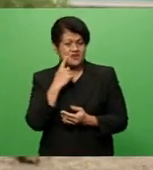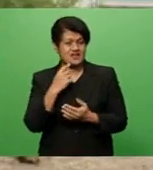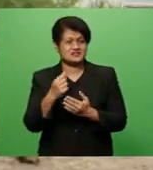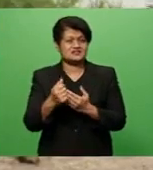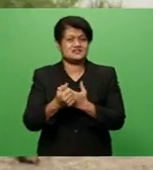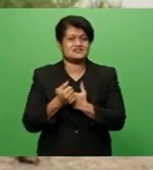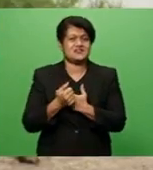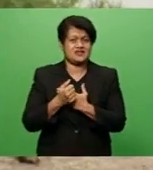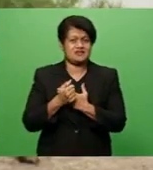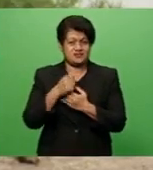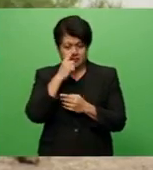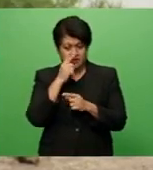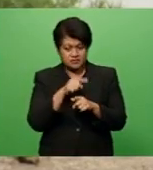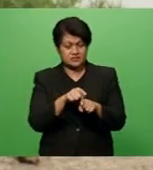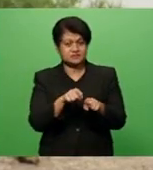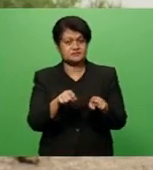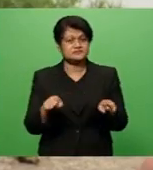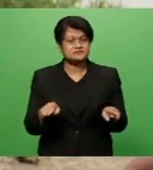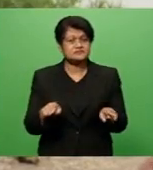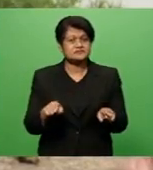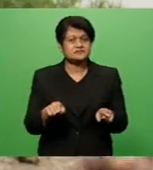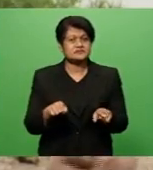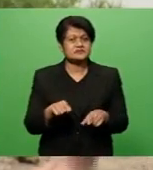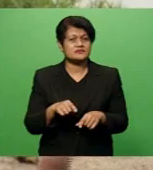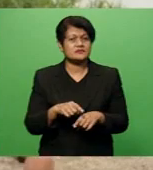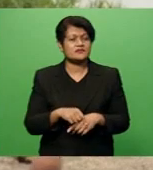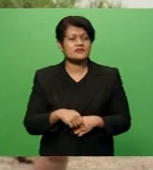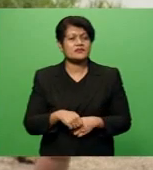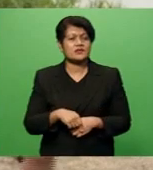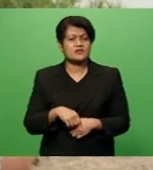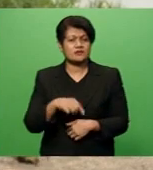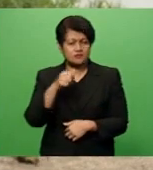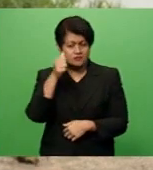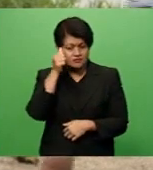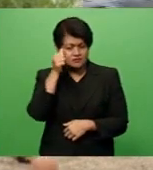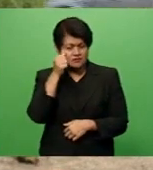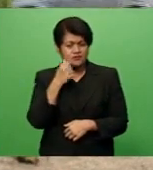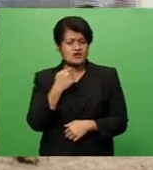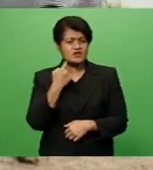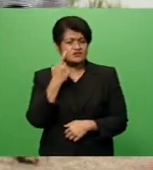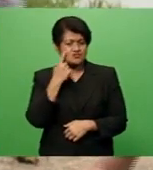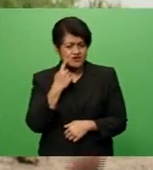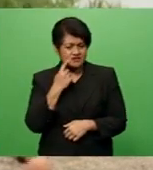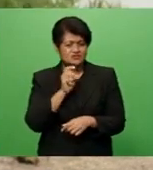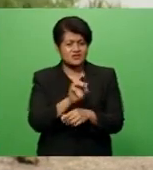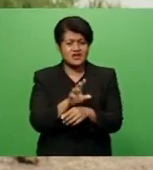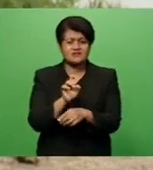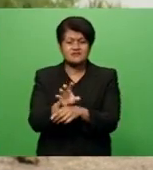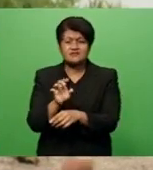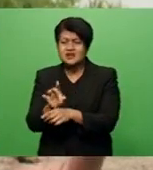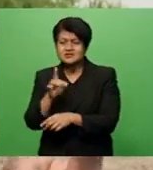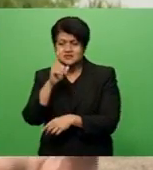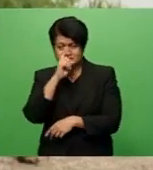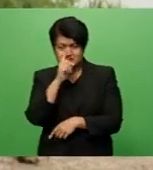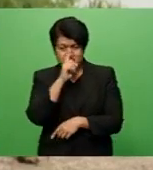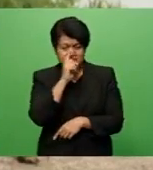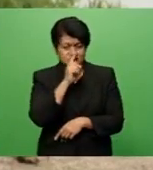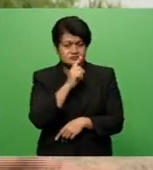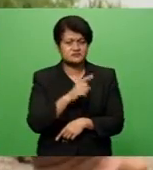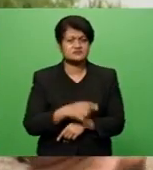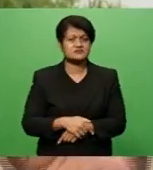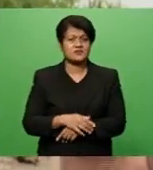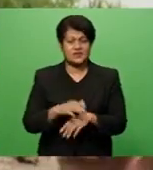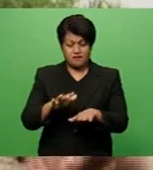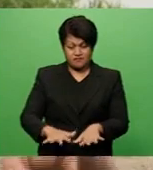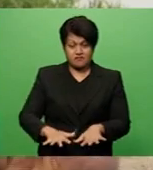Sawani, and at least, we just trying to tell to the people, please don't get moved. And the flood is